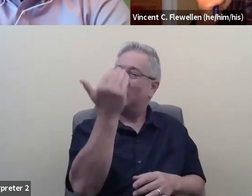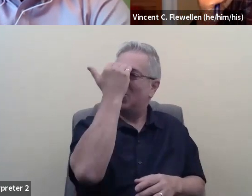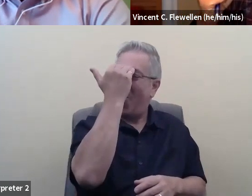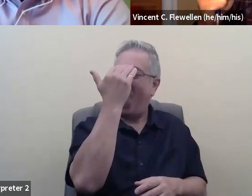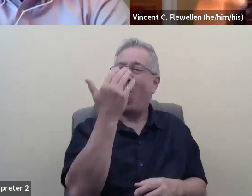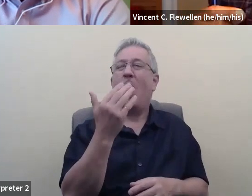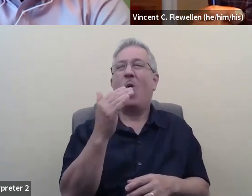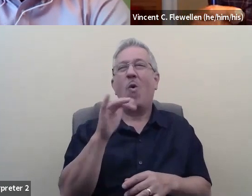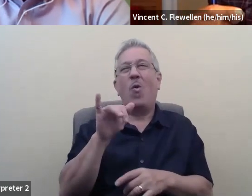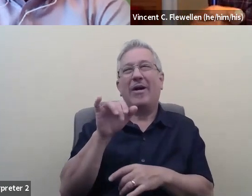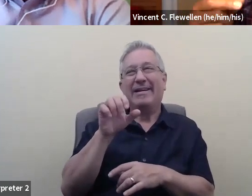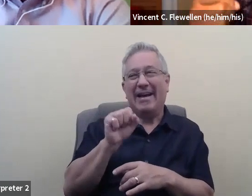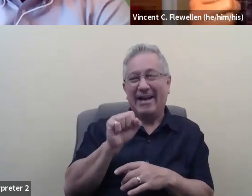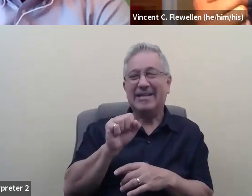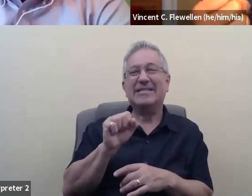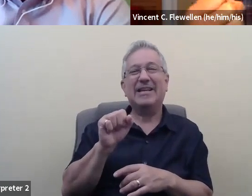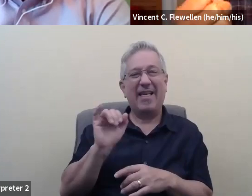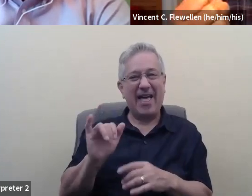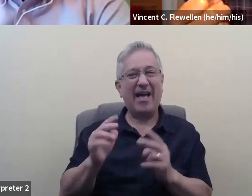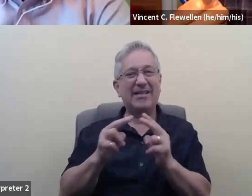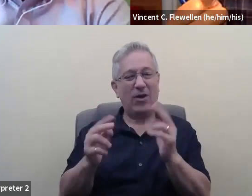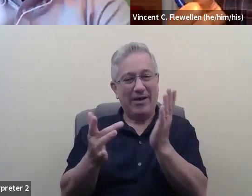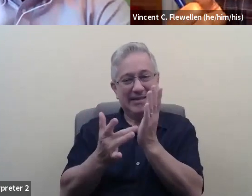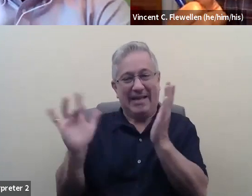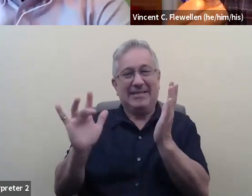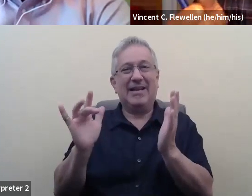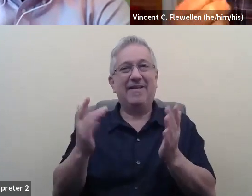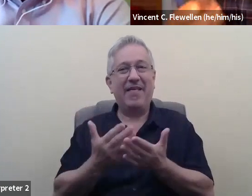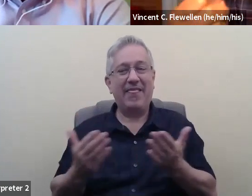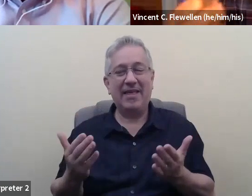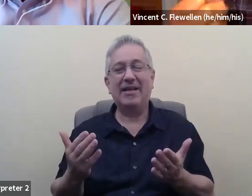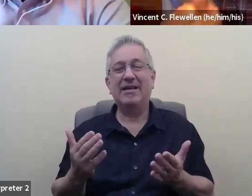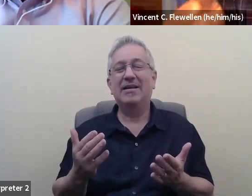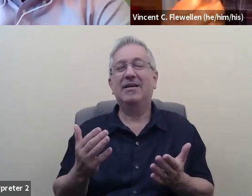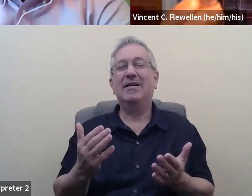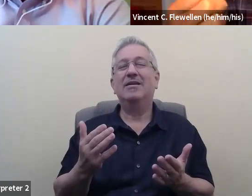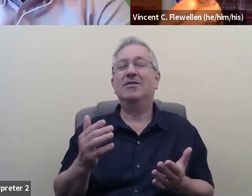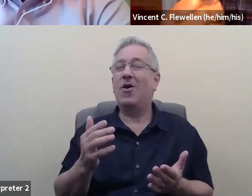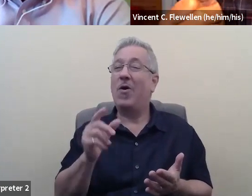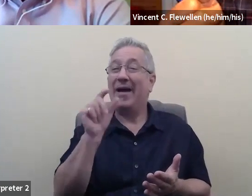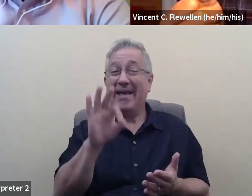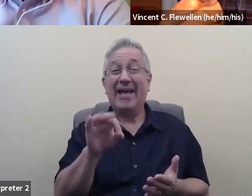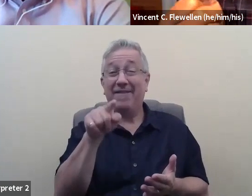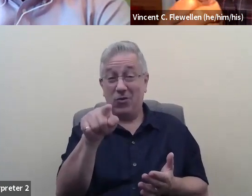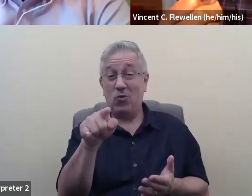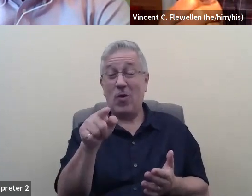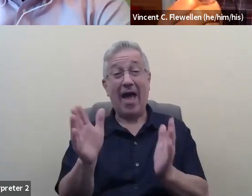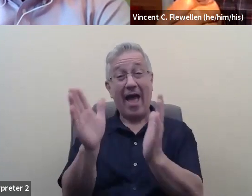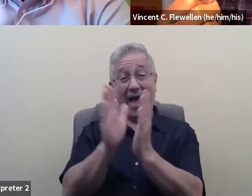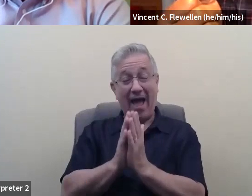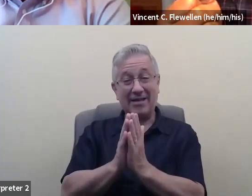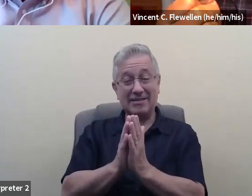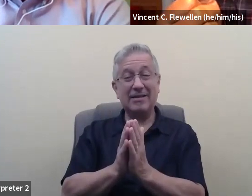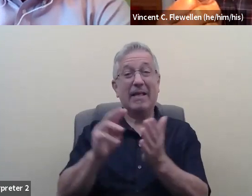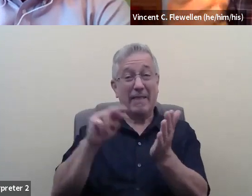and have to deal with, hey, do you really want to know? Do you really want to know what your Black and brown folks are thinking and